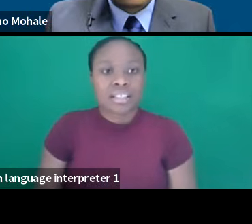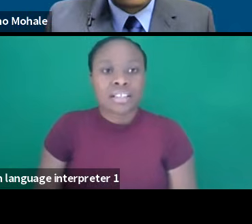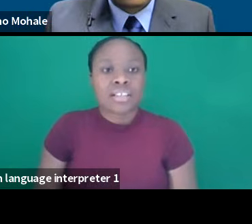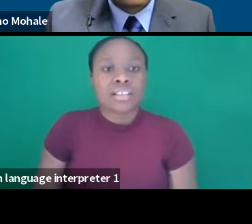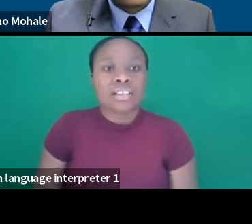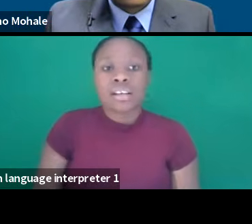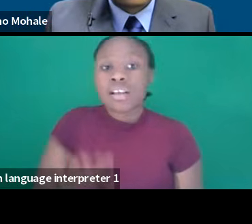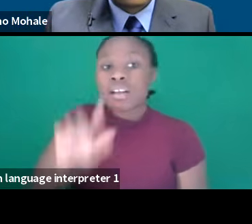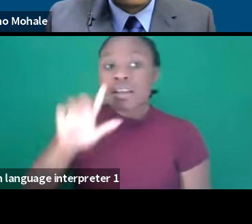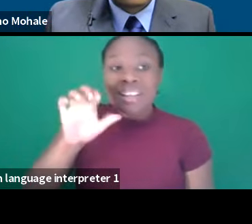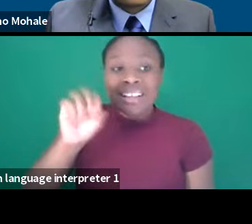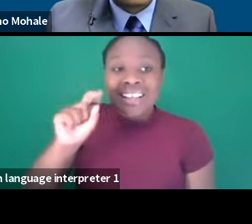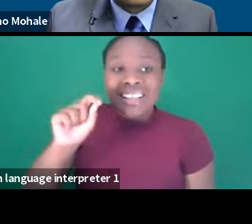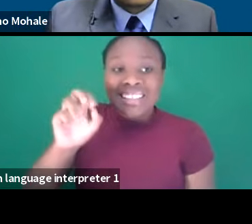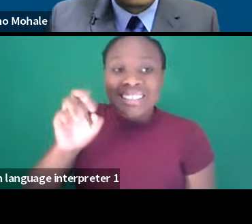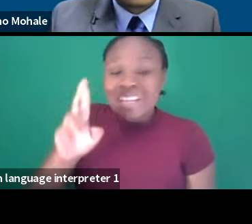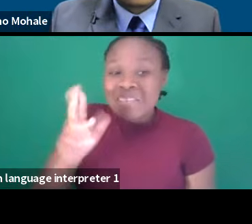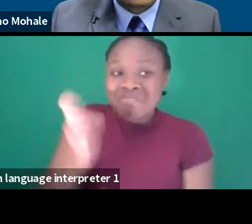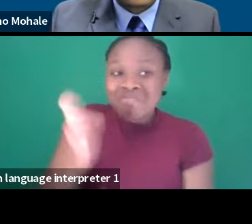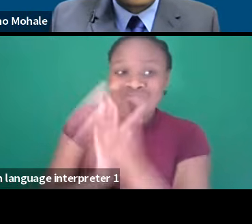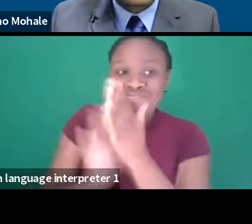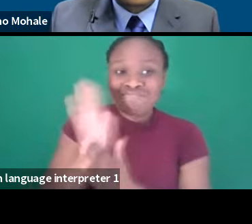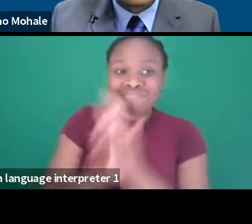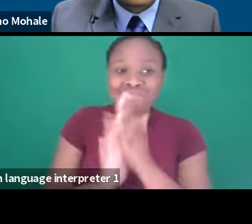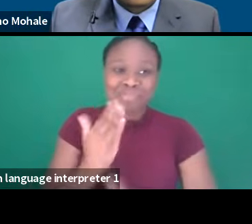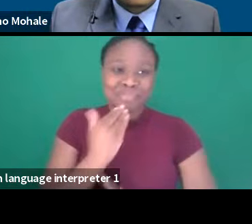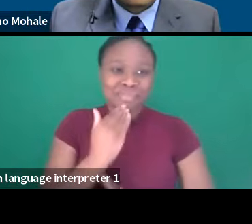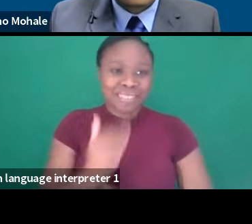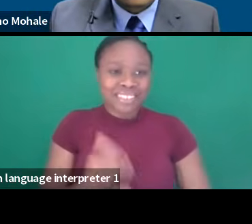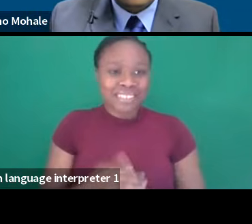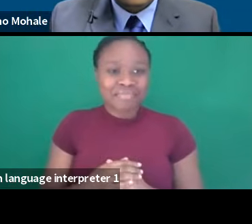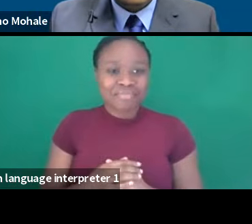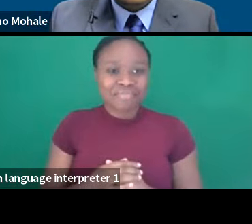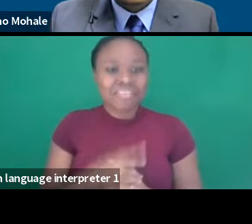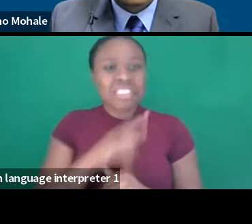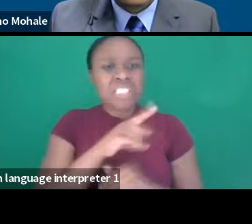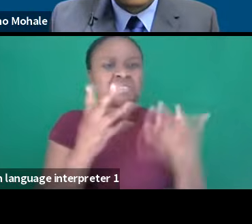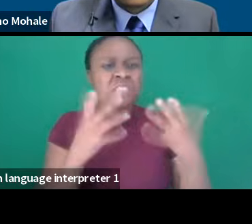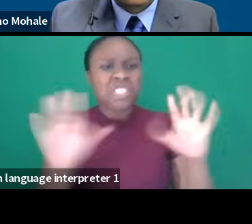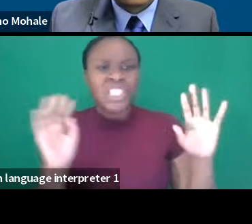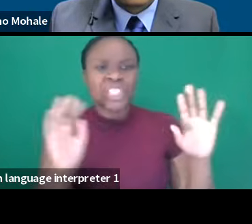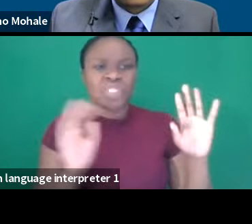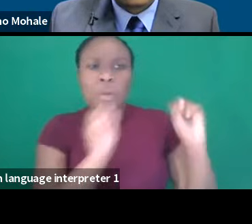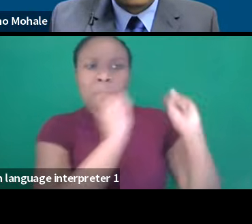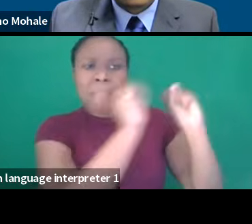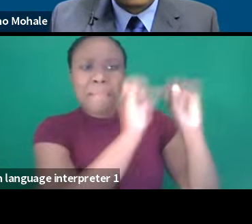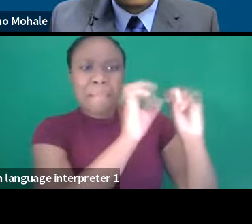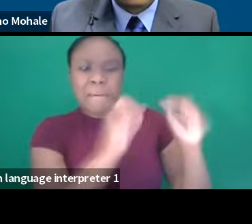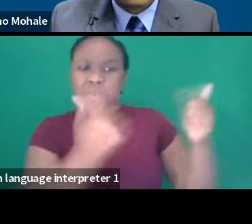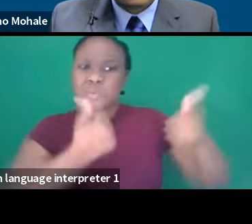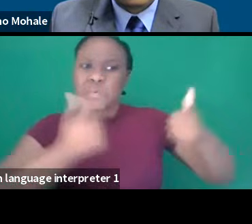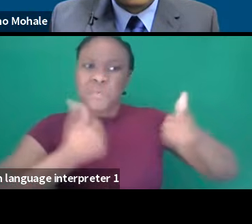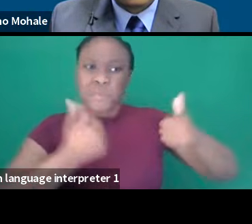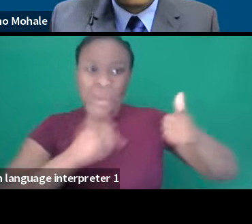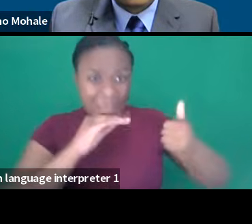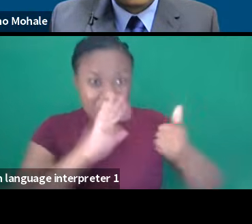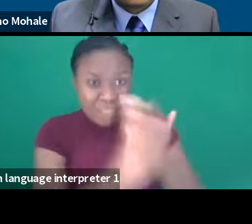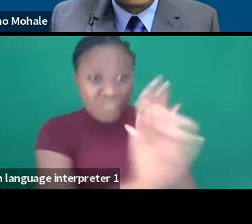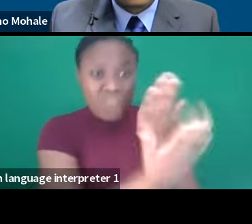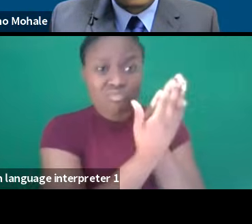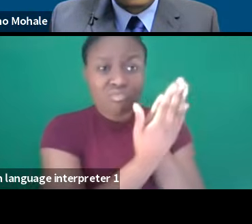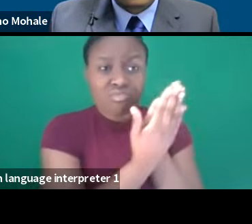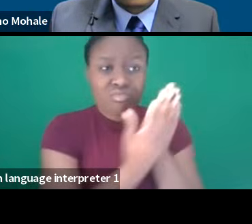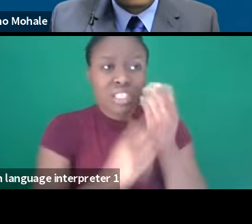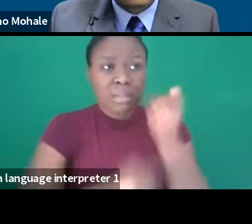Lester, can you take us through? This is a return that has been pre-populated. Is it necessary for me to submit supporting